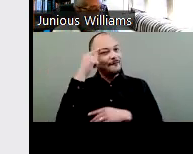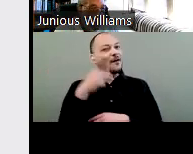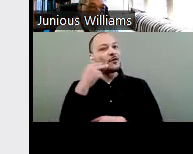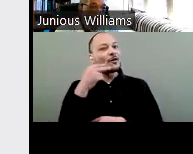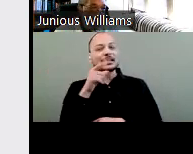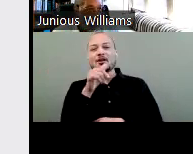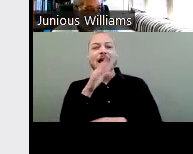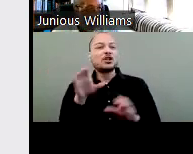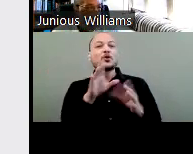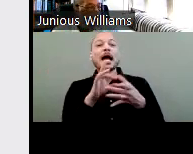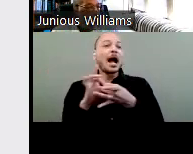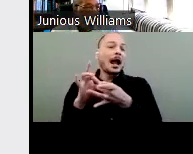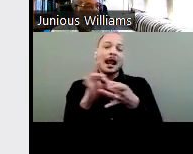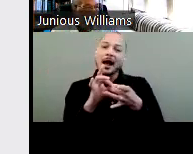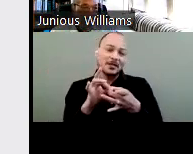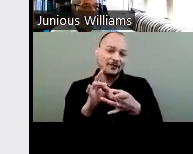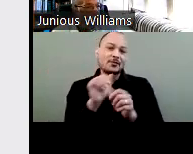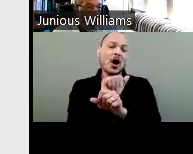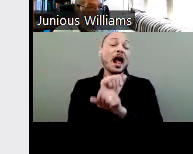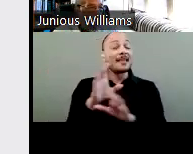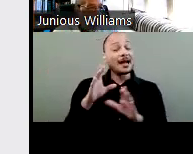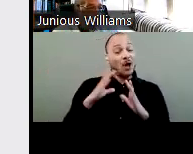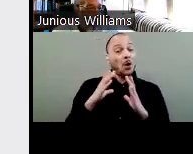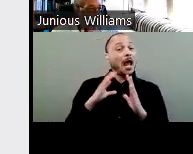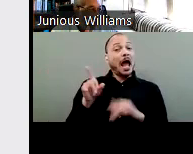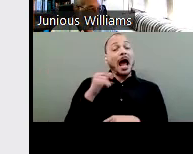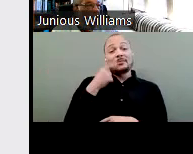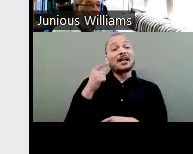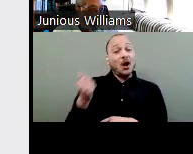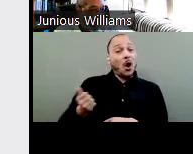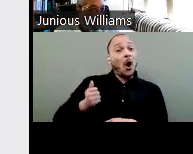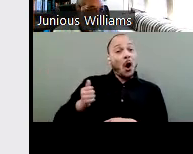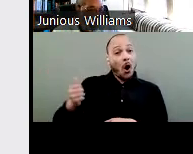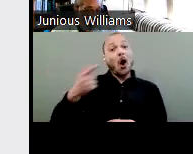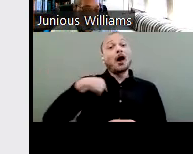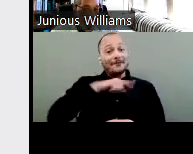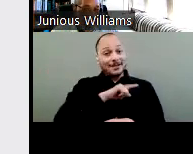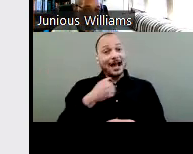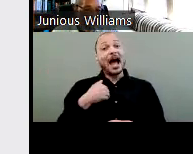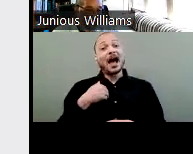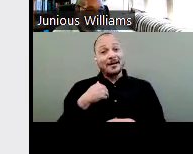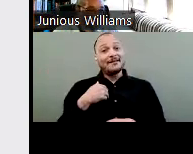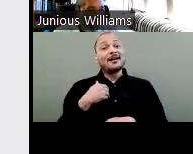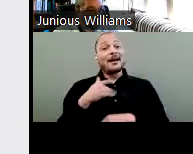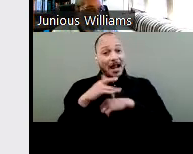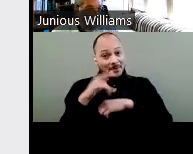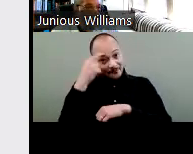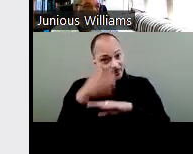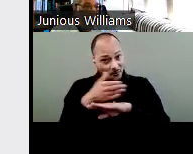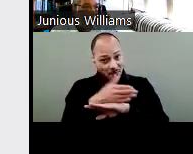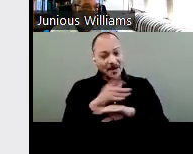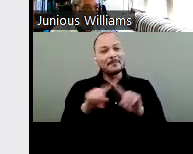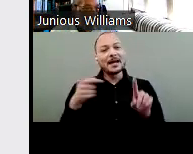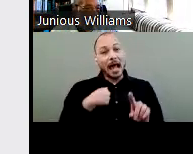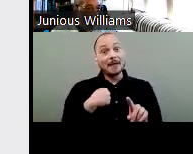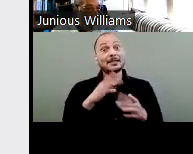They're not doing collaborative, and that's okay. I'm saying all of us have got room to improve. What I am saying,